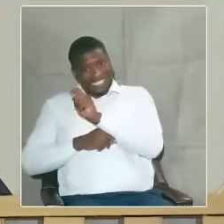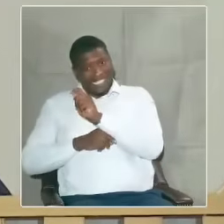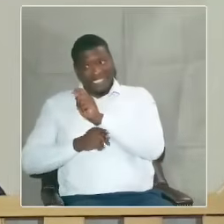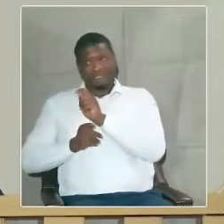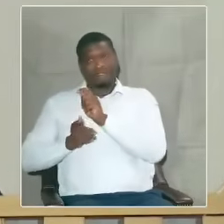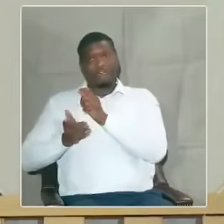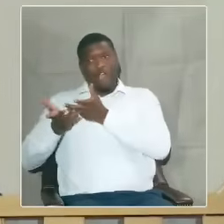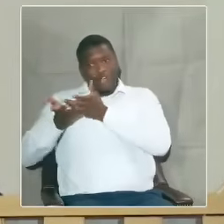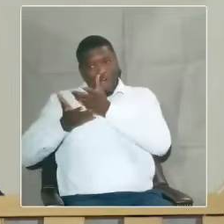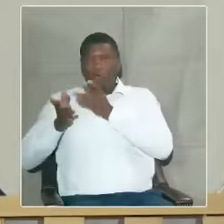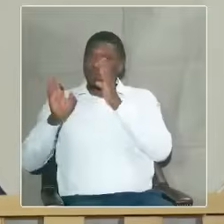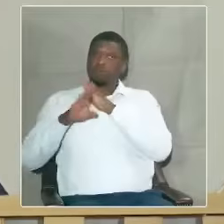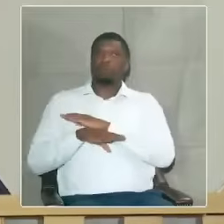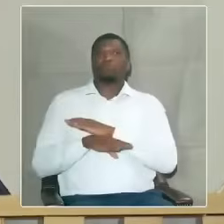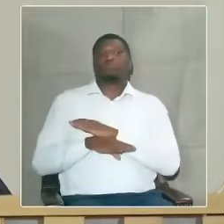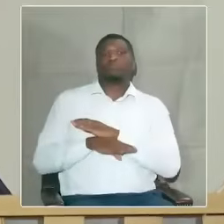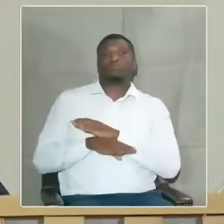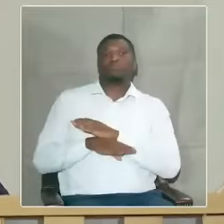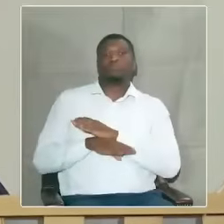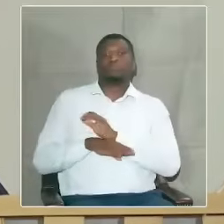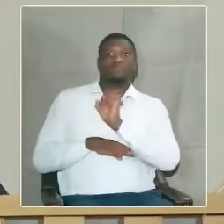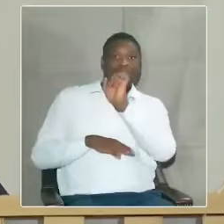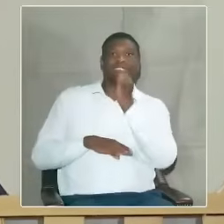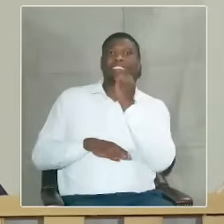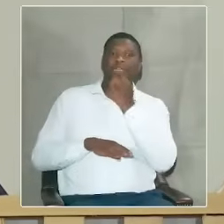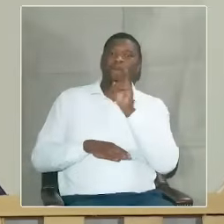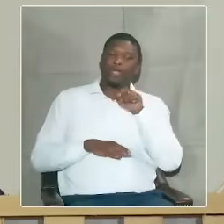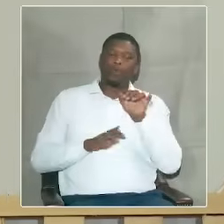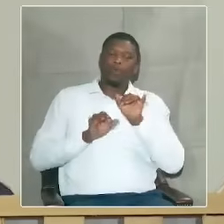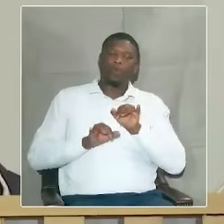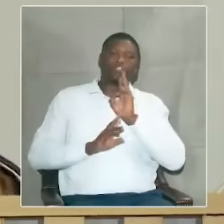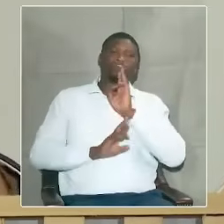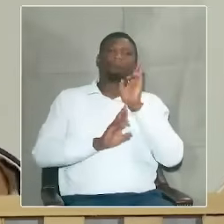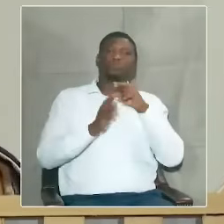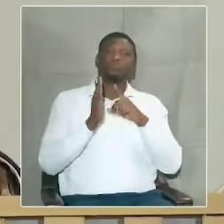the report of the 20th. So